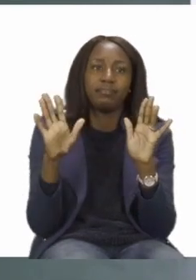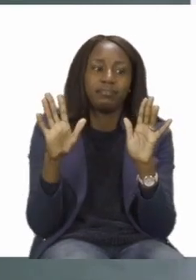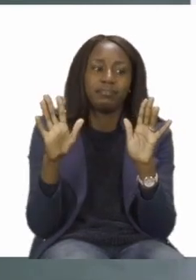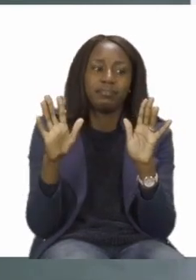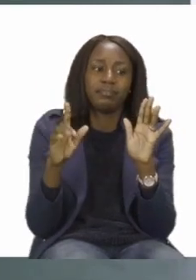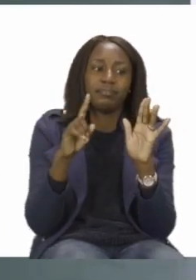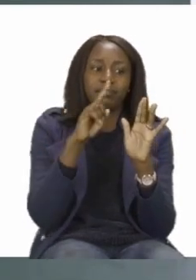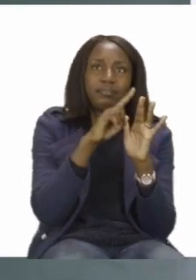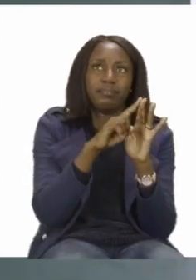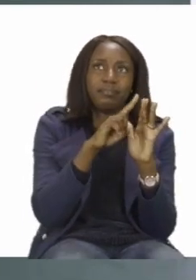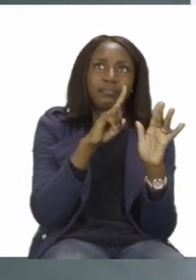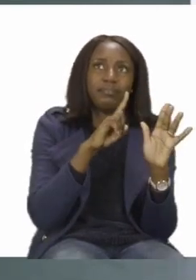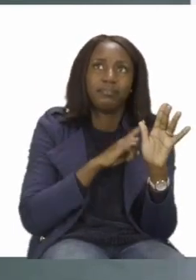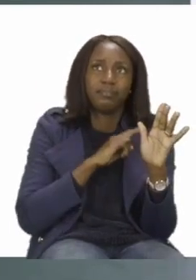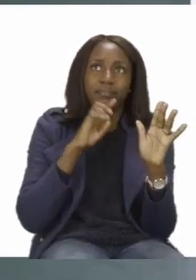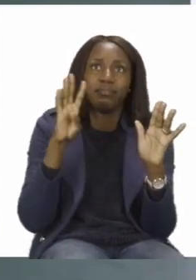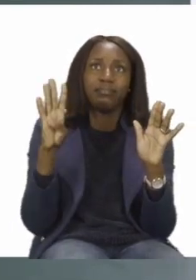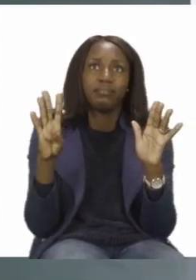15,